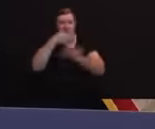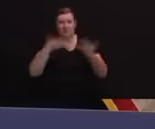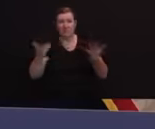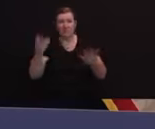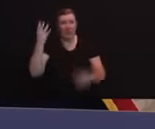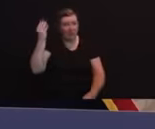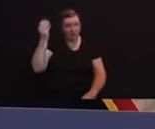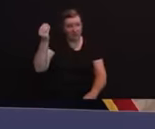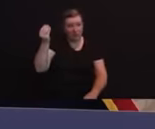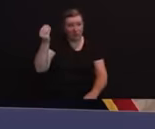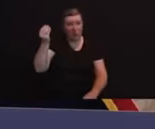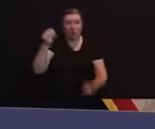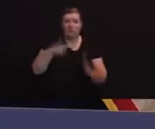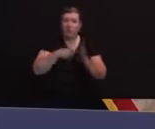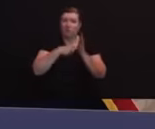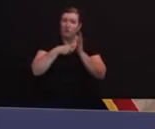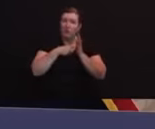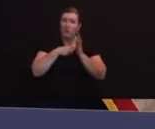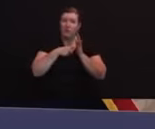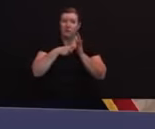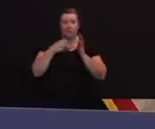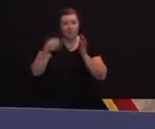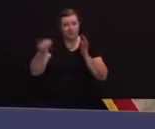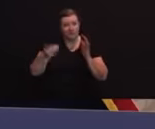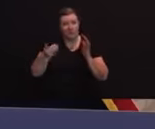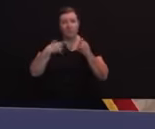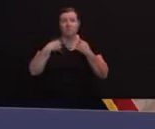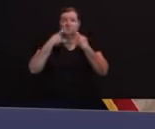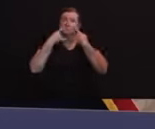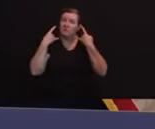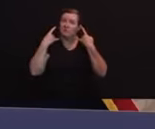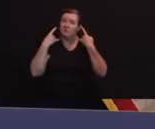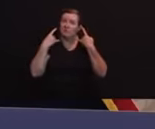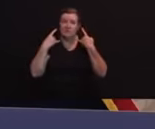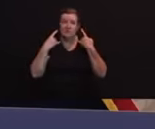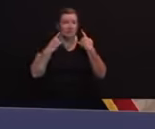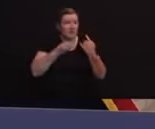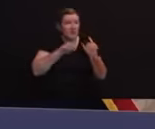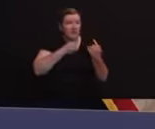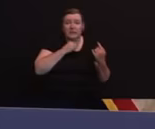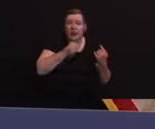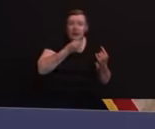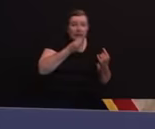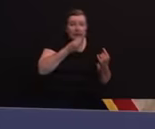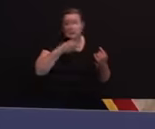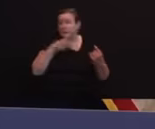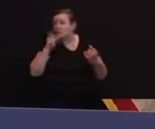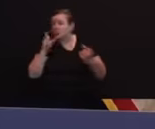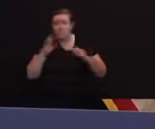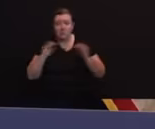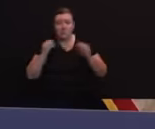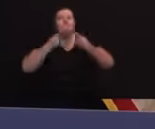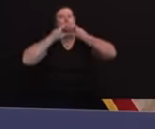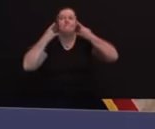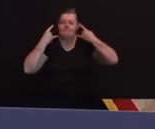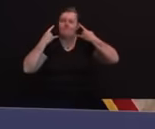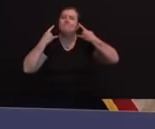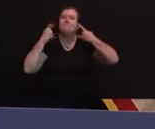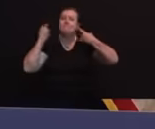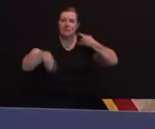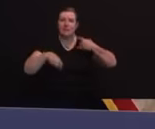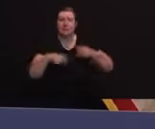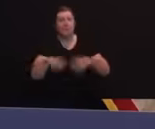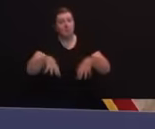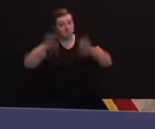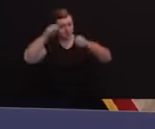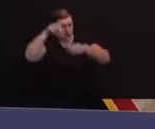require guests to wear masks when not eating or drinking. If you do host indoors, increase your ventilation by